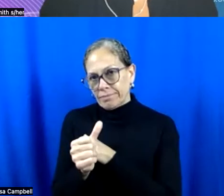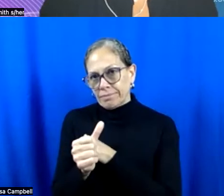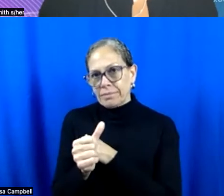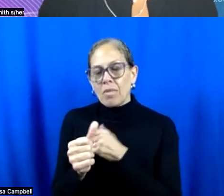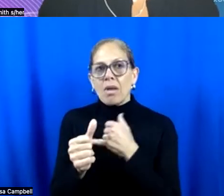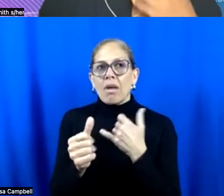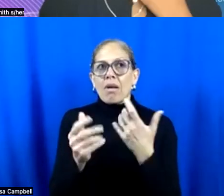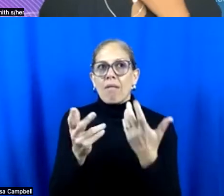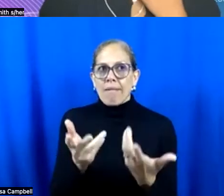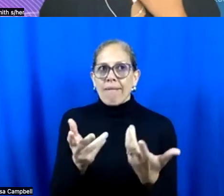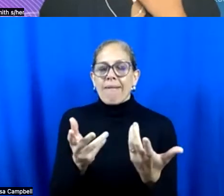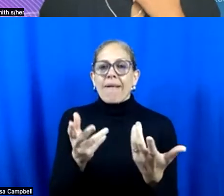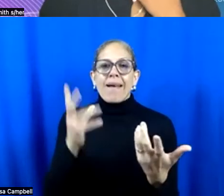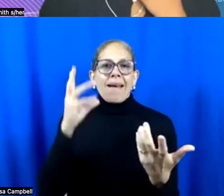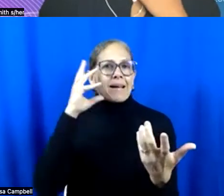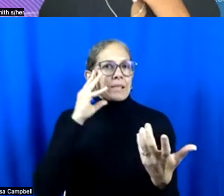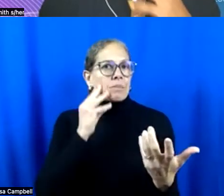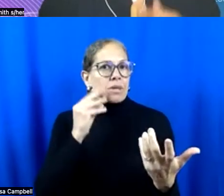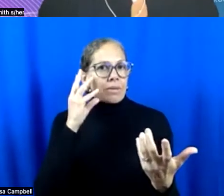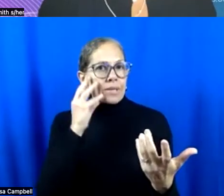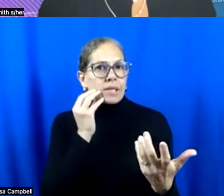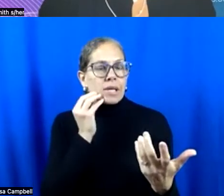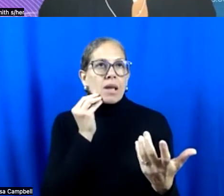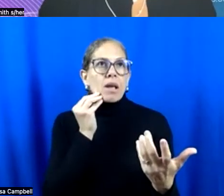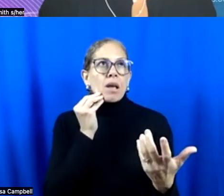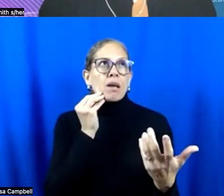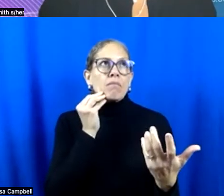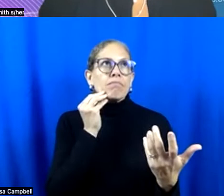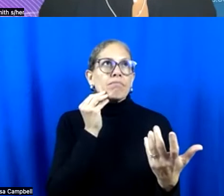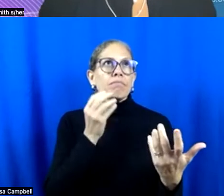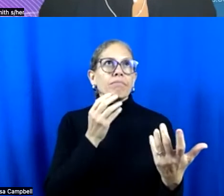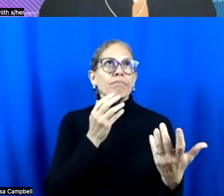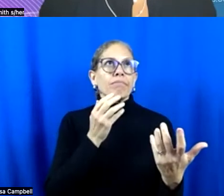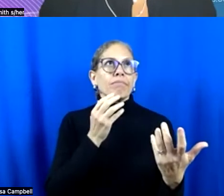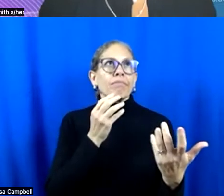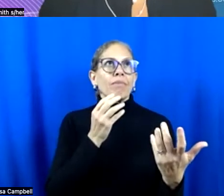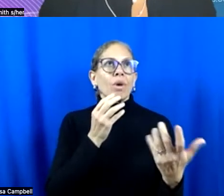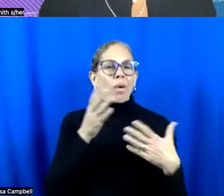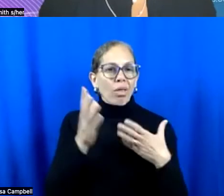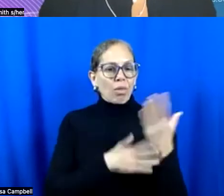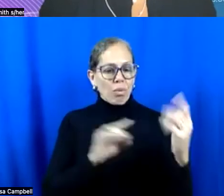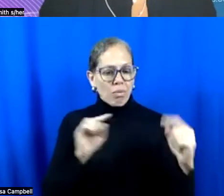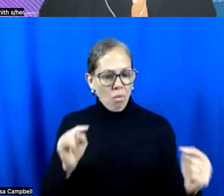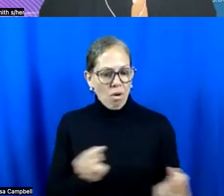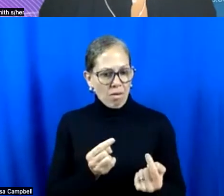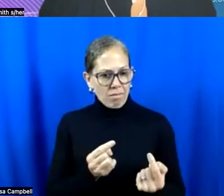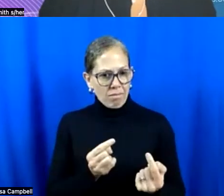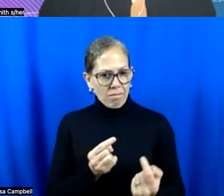said, experiencing harm as something that you have to stand alone in.